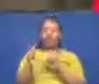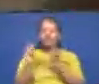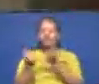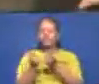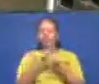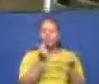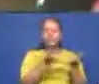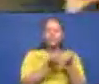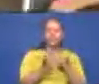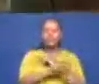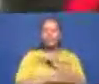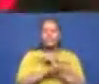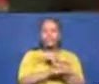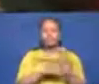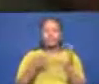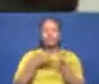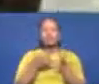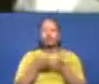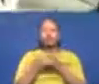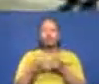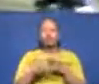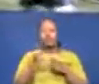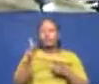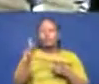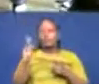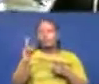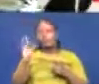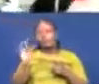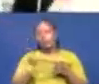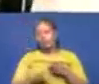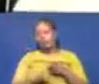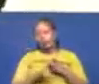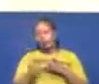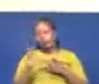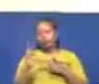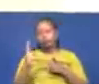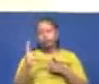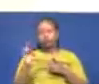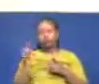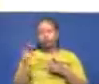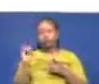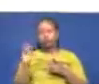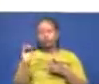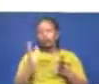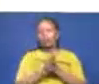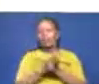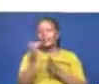nchini, miongoni mwao Takid, KDF, Tsunami, Scorpions, Meningai, miongoni mwa nyingine.